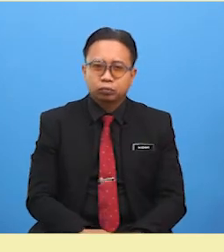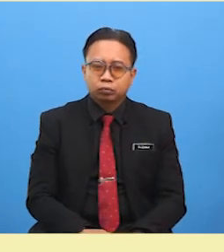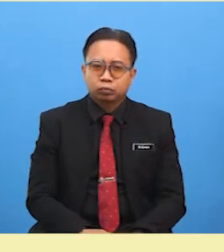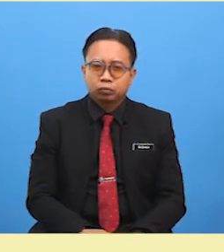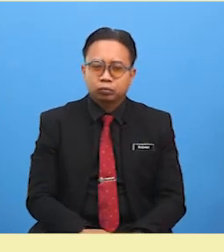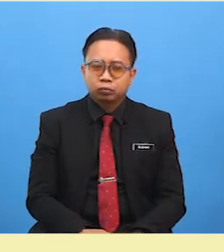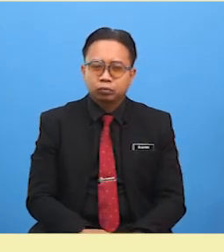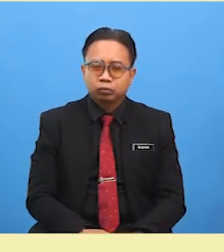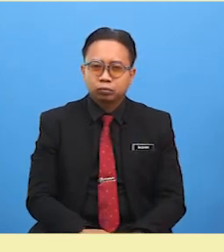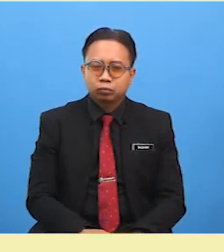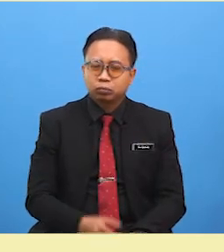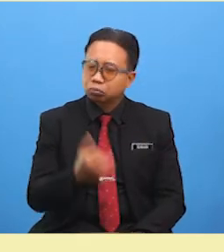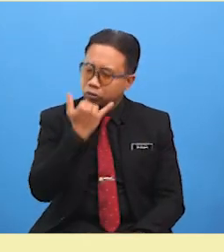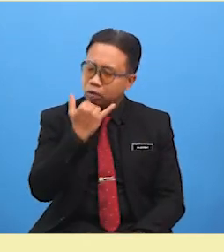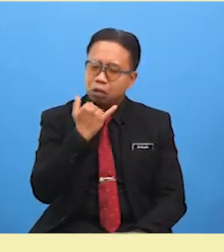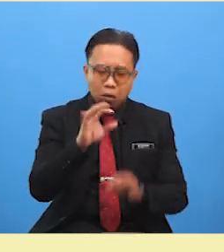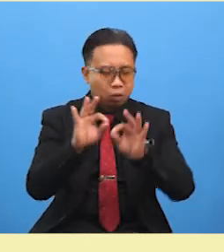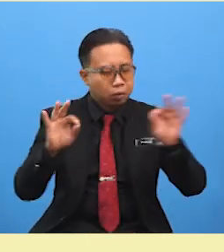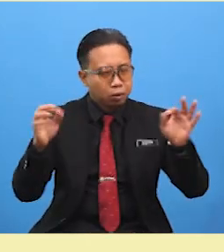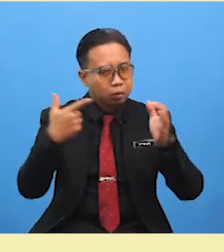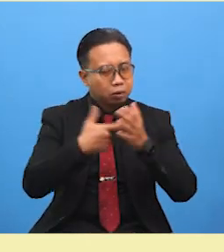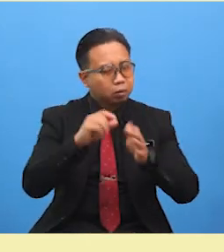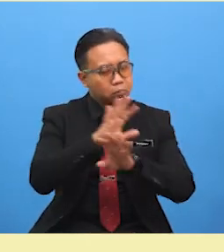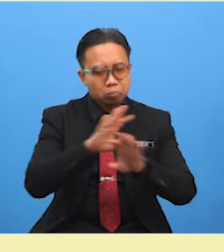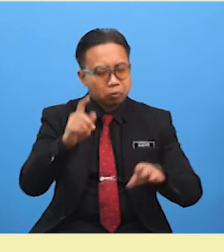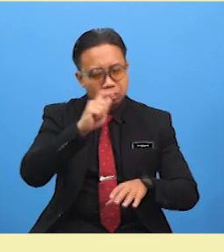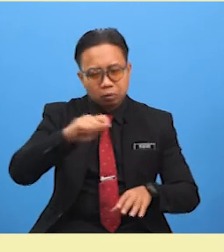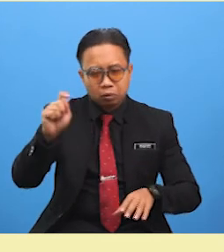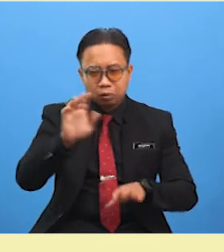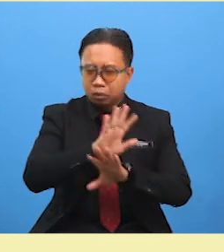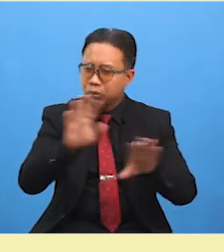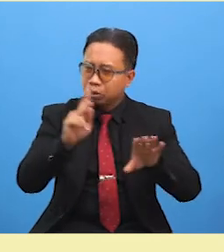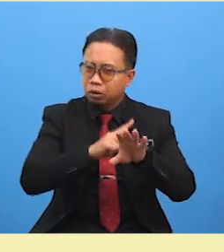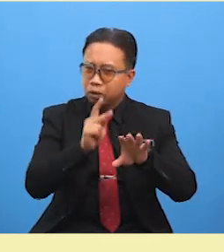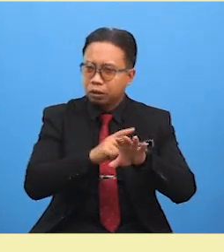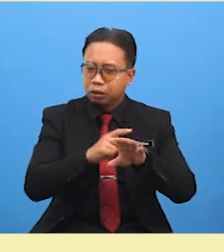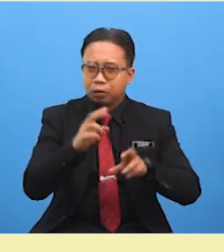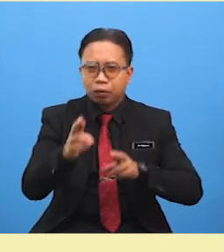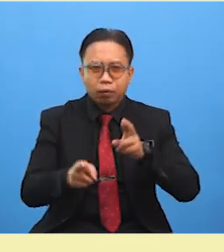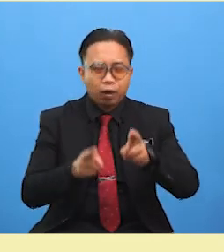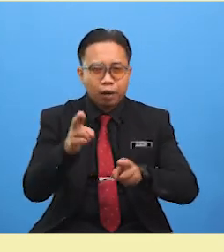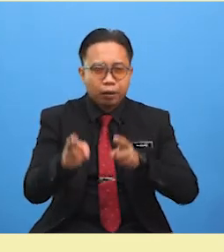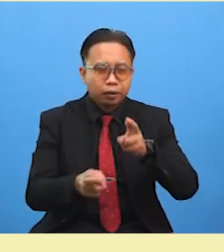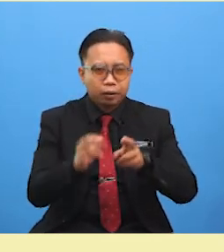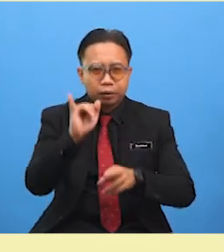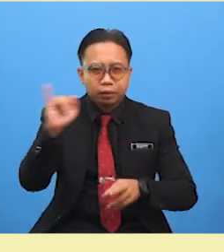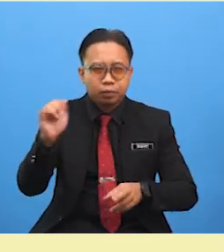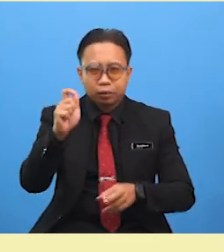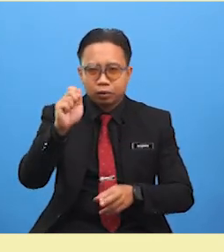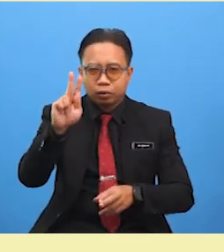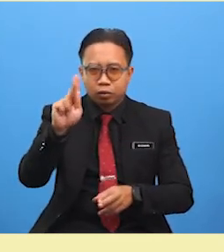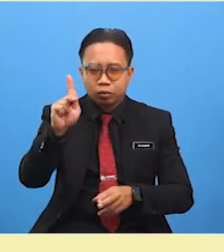Well, the statement is a false statement again. You don't have to wear warm clothes when you are riding in a tuk-tuk.